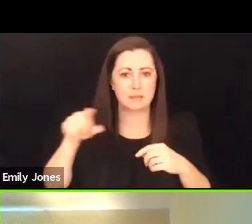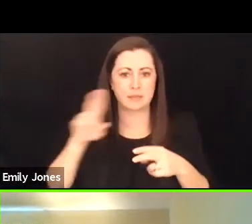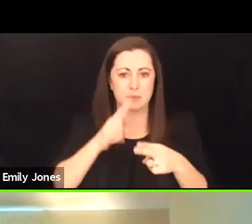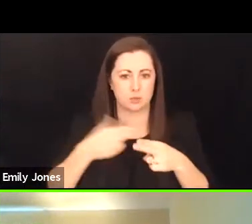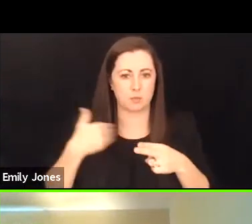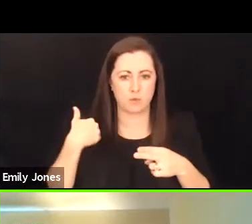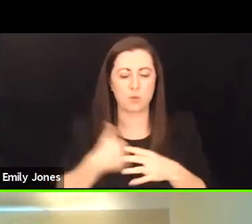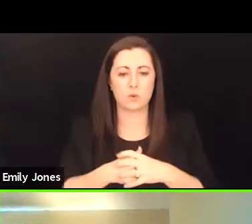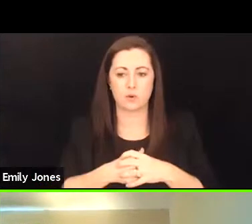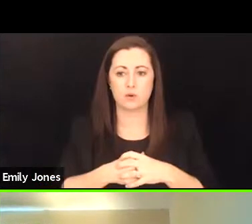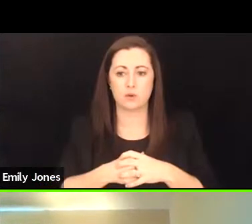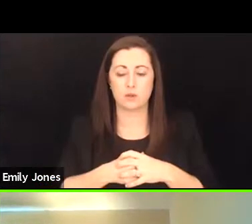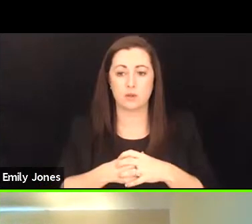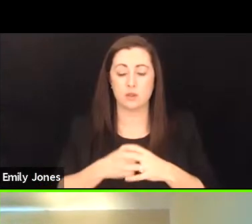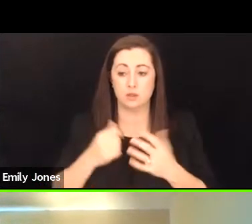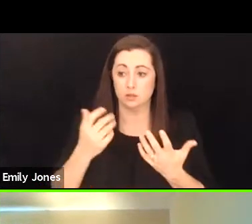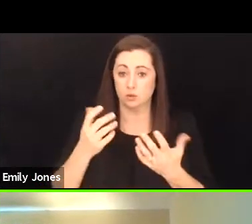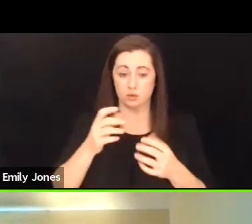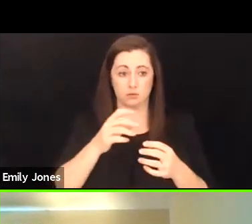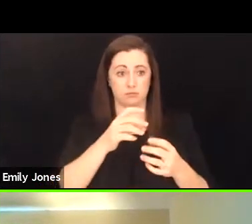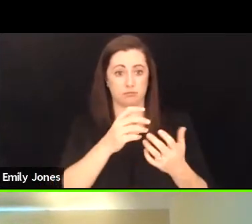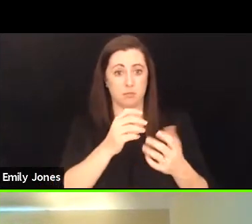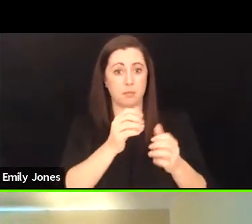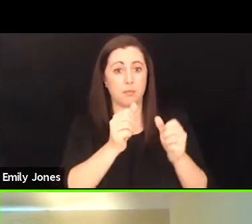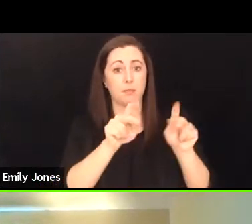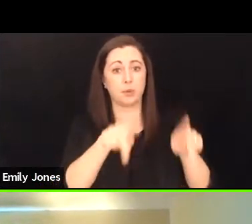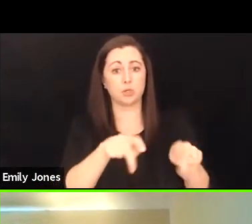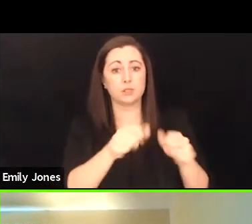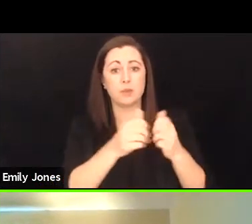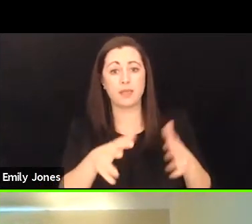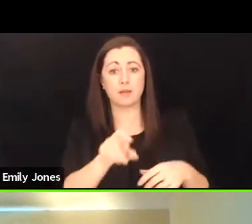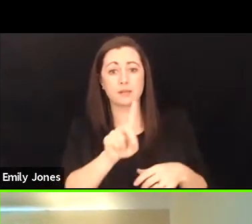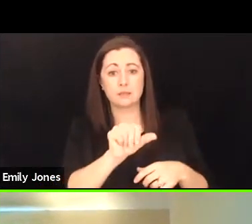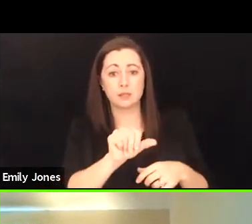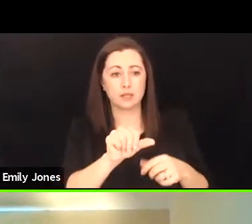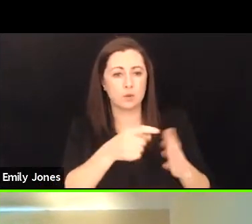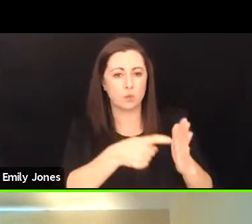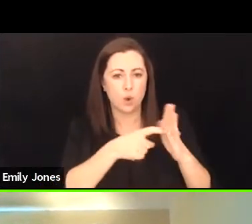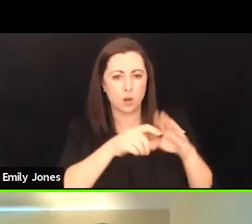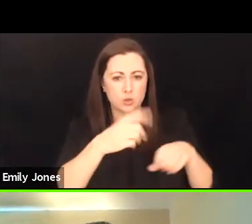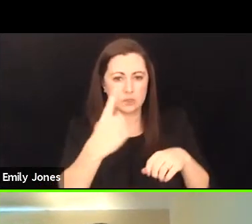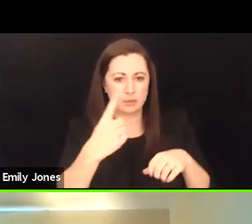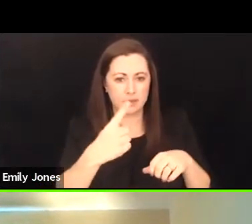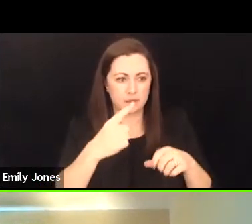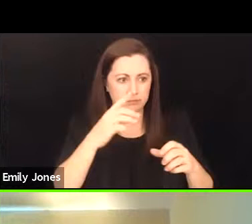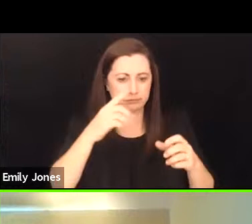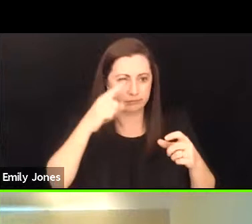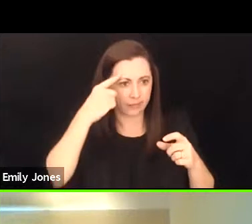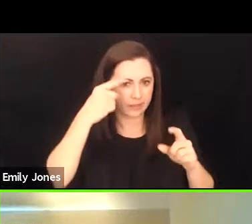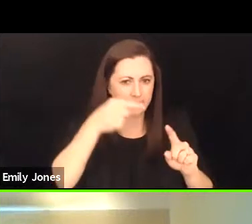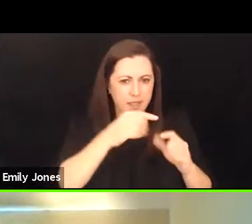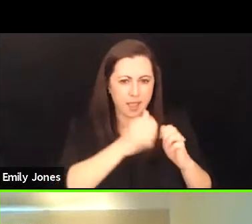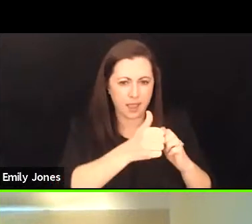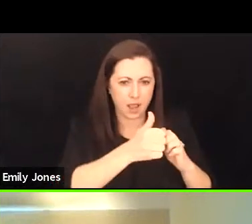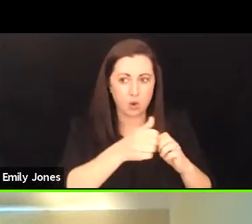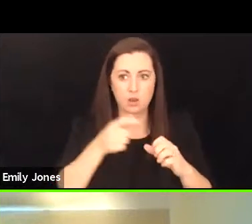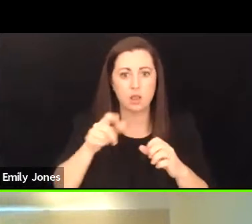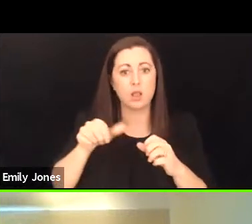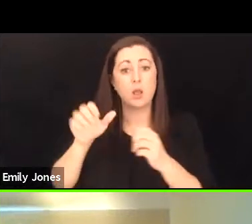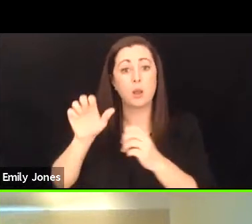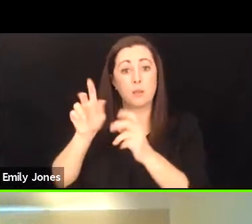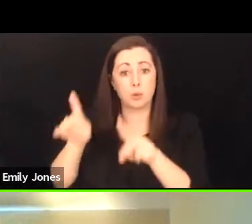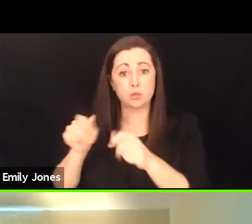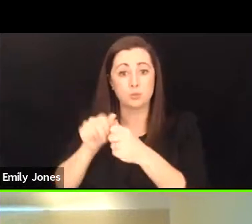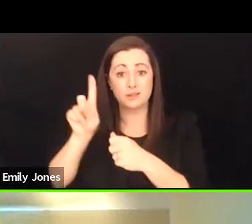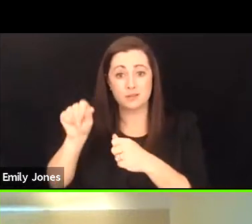In order to complete a similar task that someone without a disability, you know, can do without thought. What it all comes down